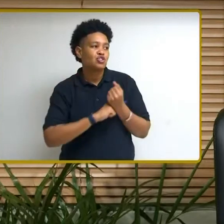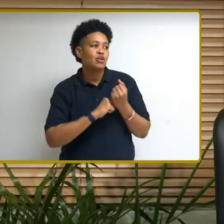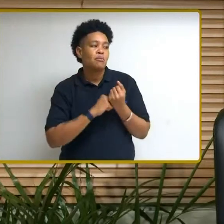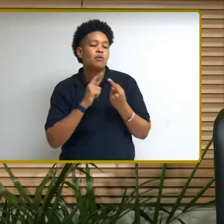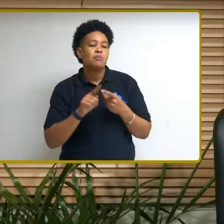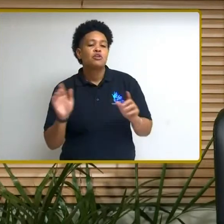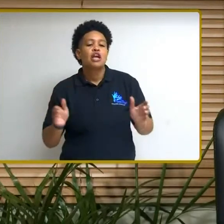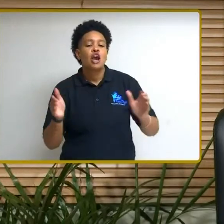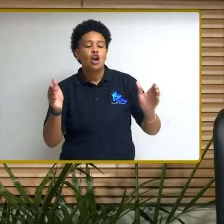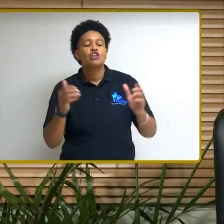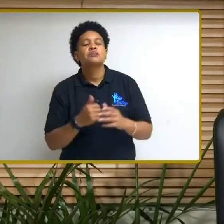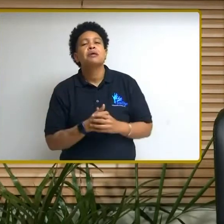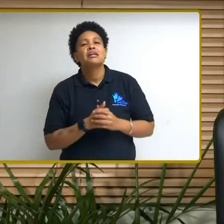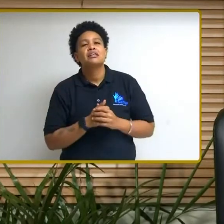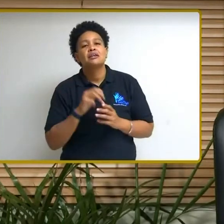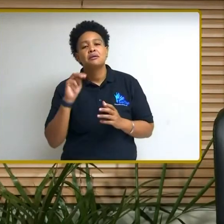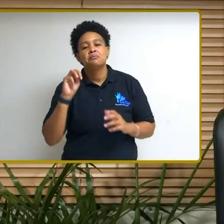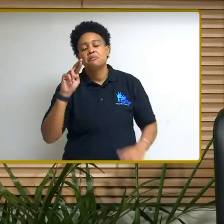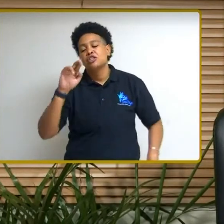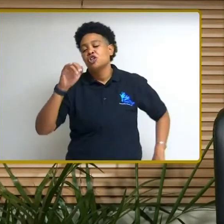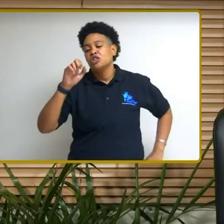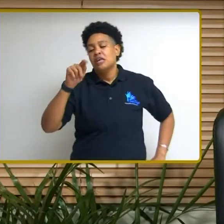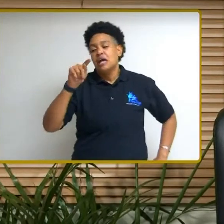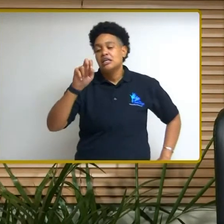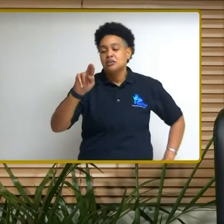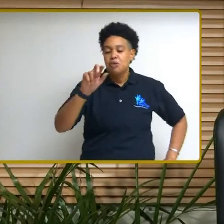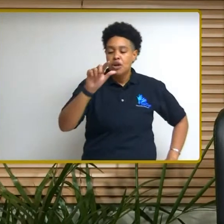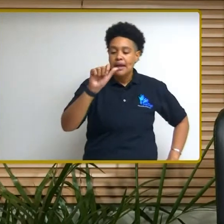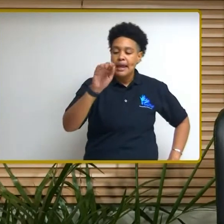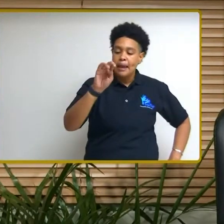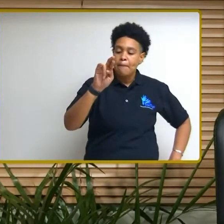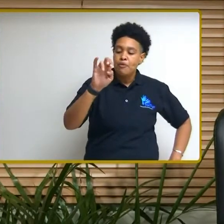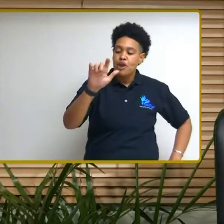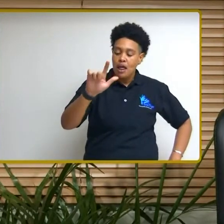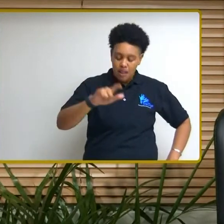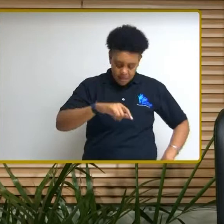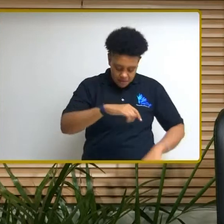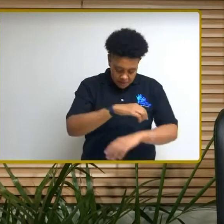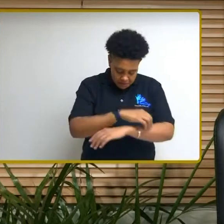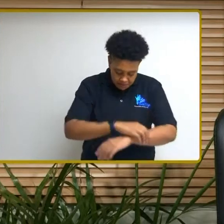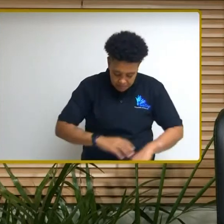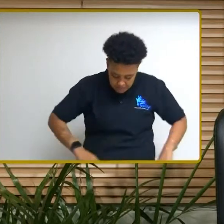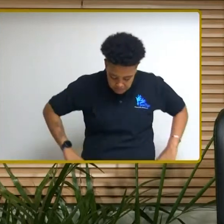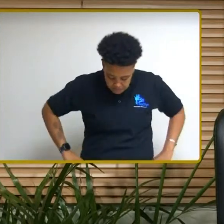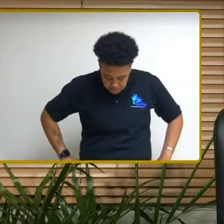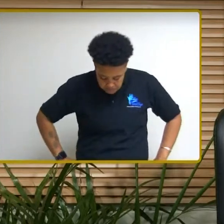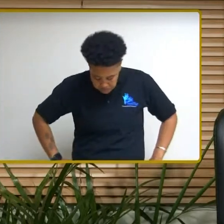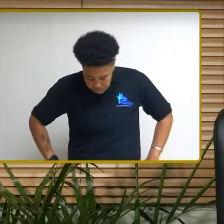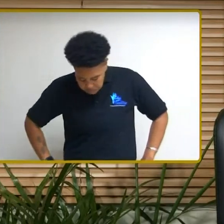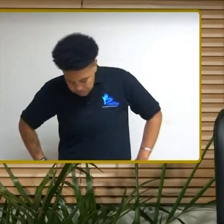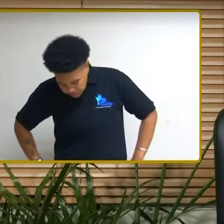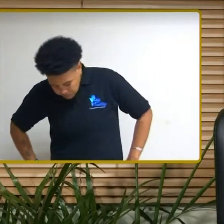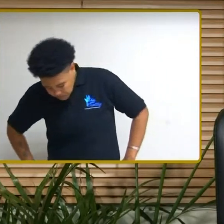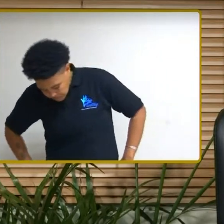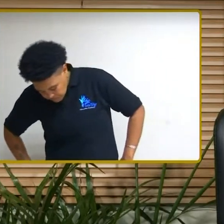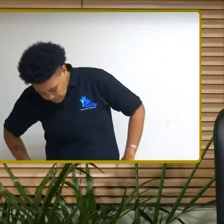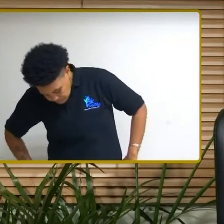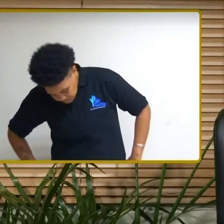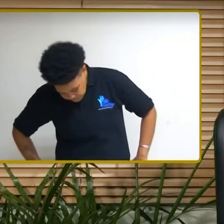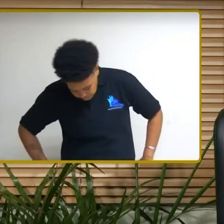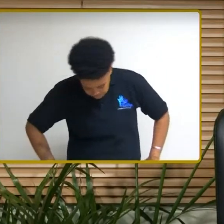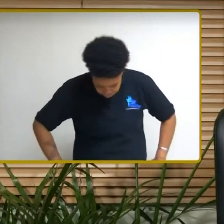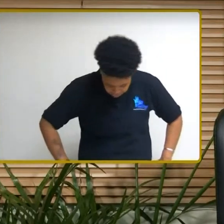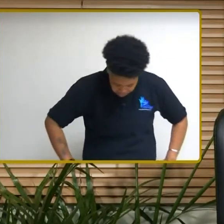and encouragement. Mr. Jasper Gabriel. The tourism sector,